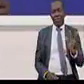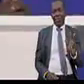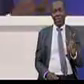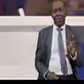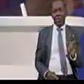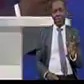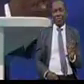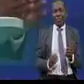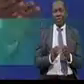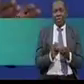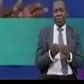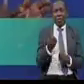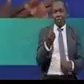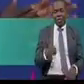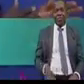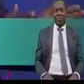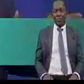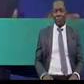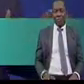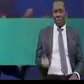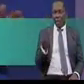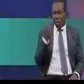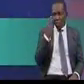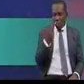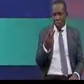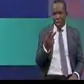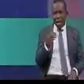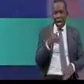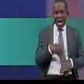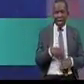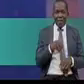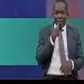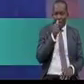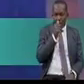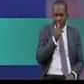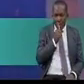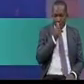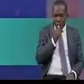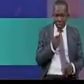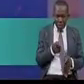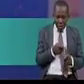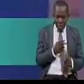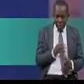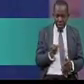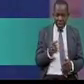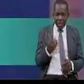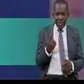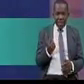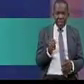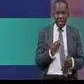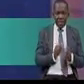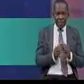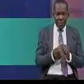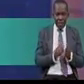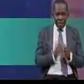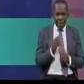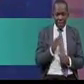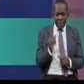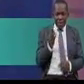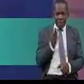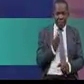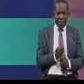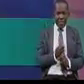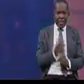Number one is patiently running the race by the faith of the Son.